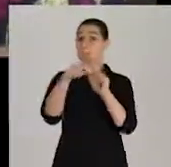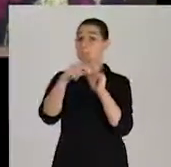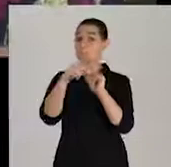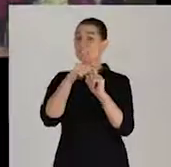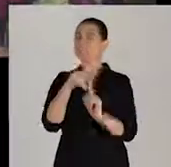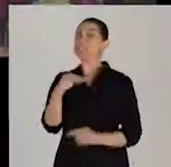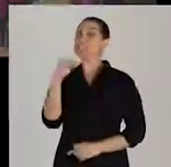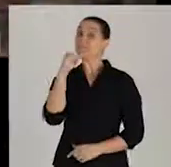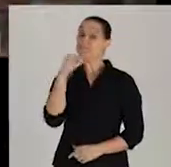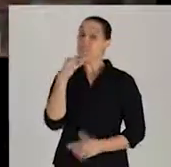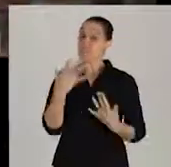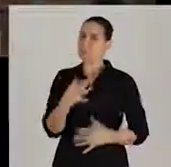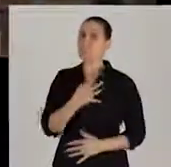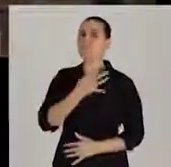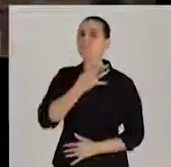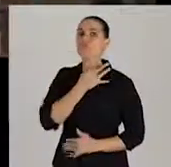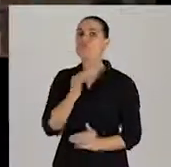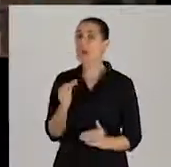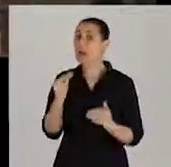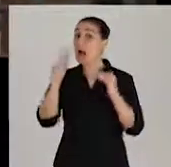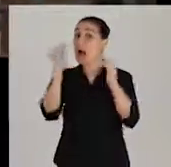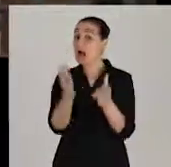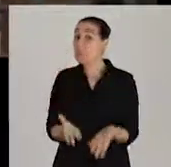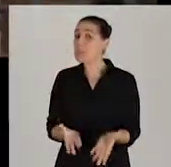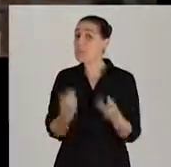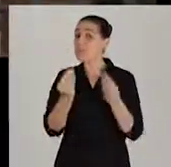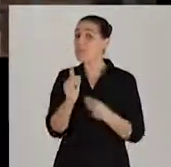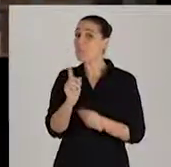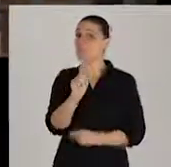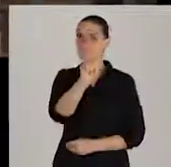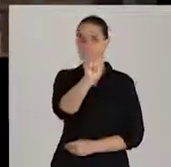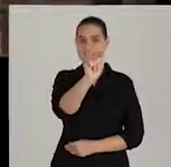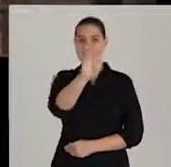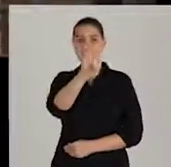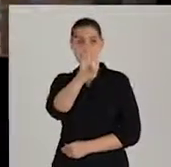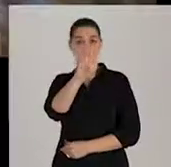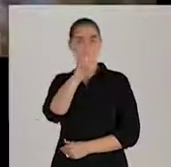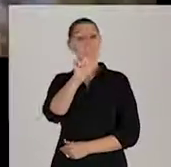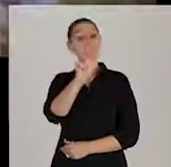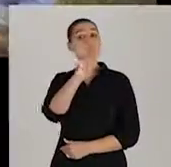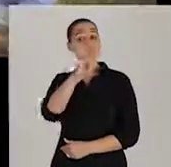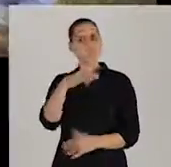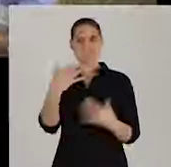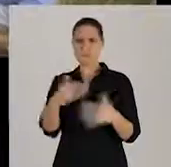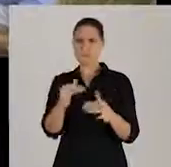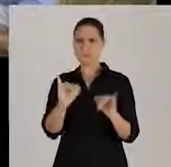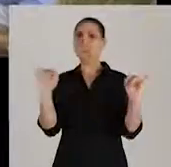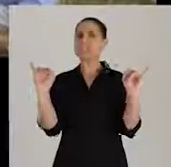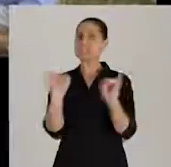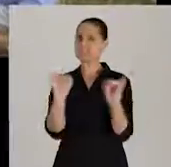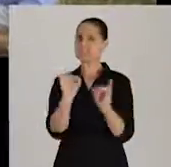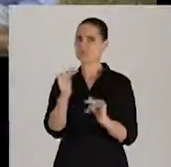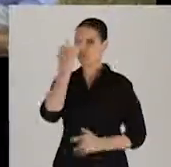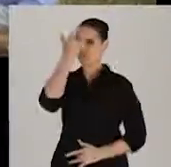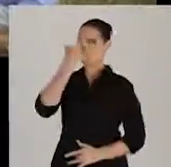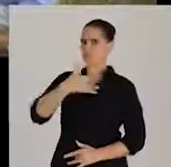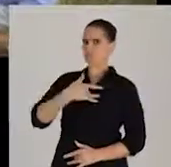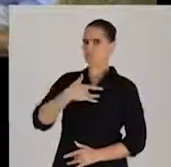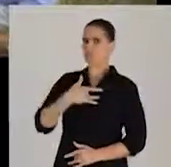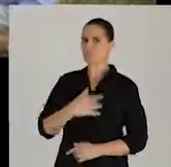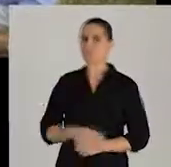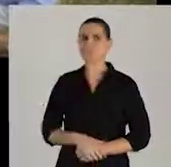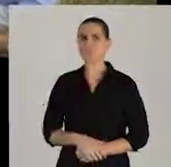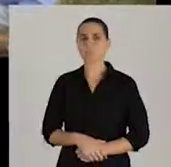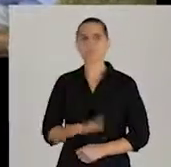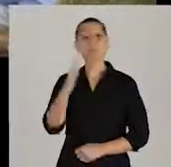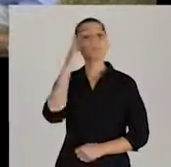getting TB because they're very susceptible to certain infections. In fact, TB is the leading cause